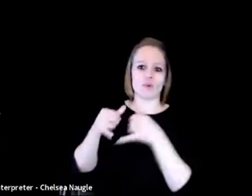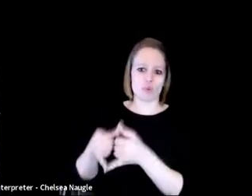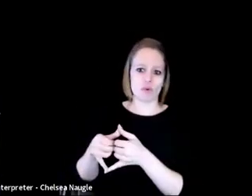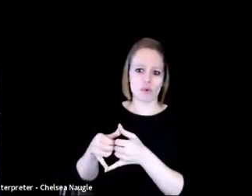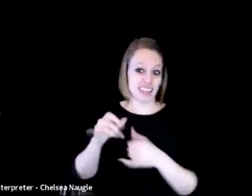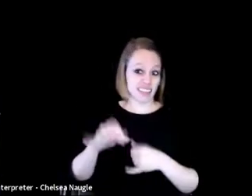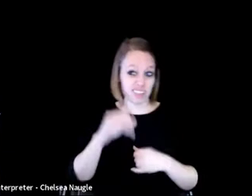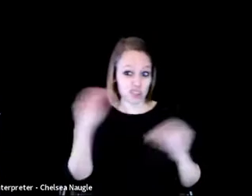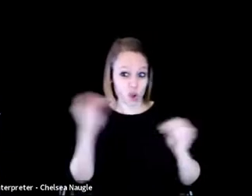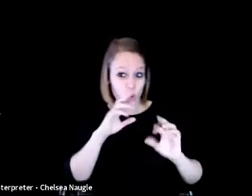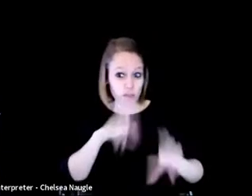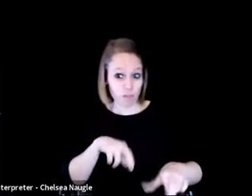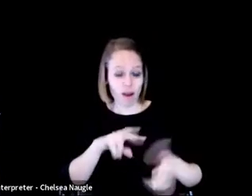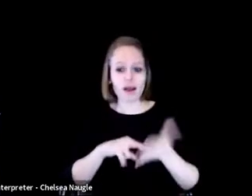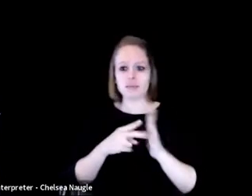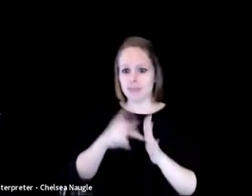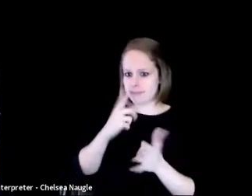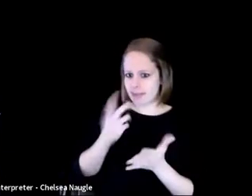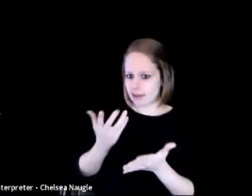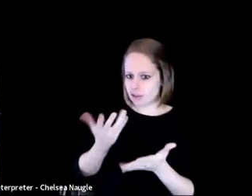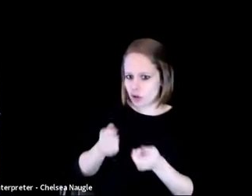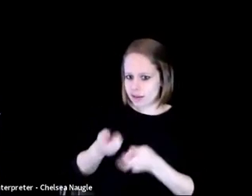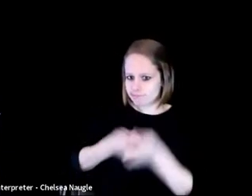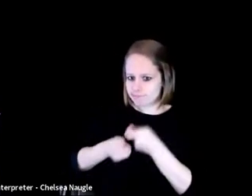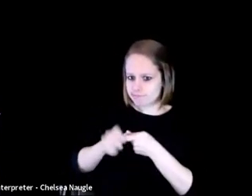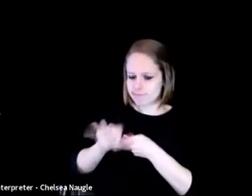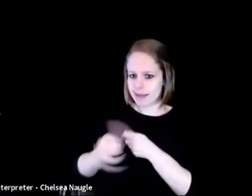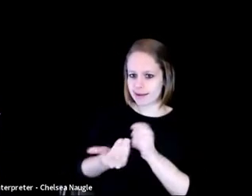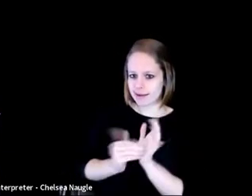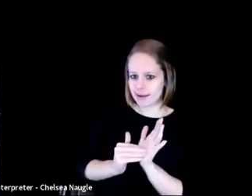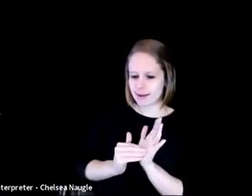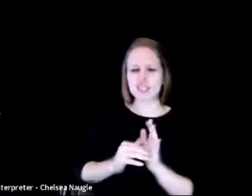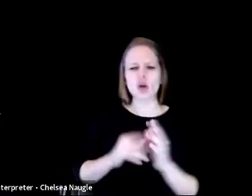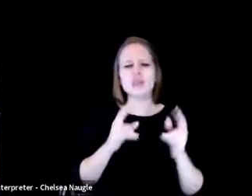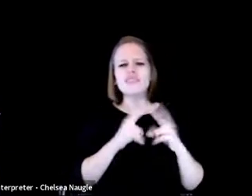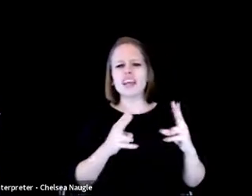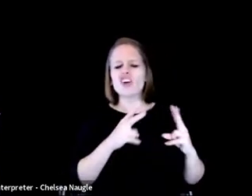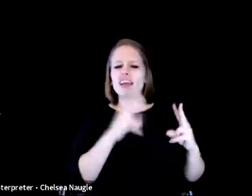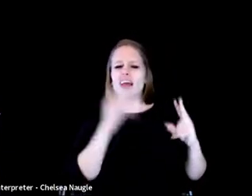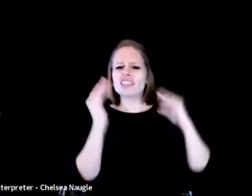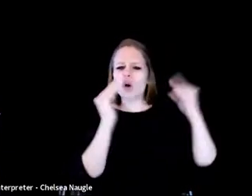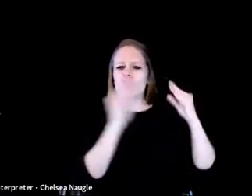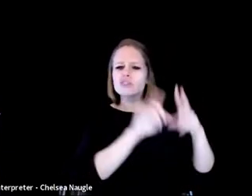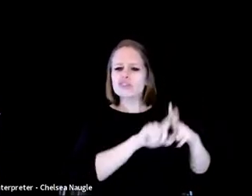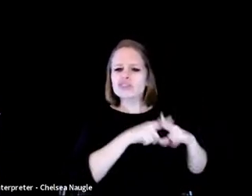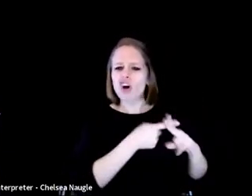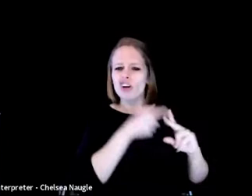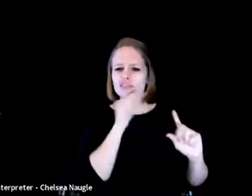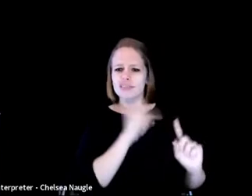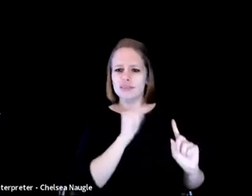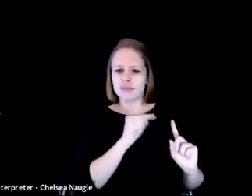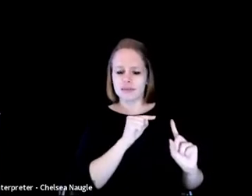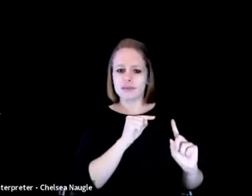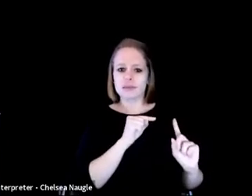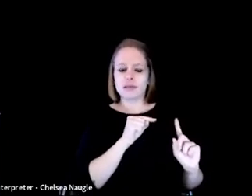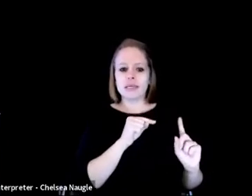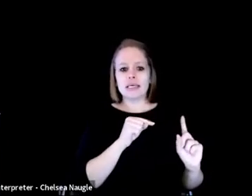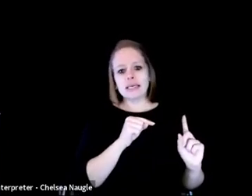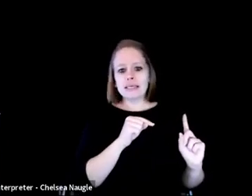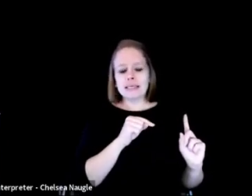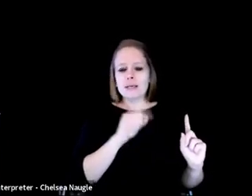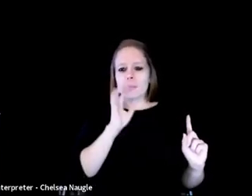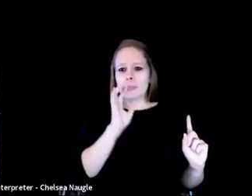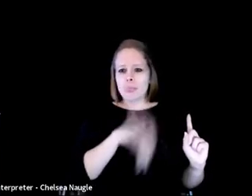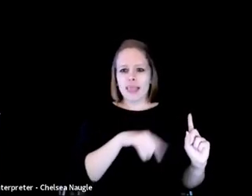And then they might be self-corrected, but they're not going to get the reinforcer. It's very adult directed and initiated, which is not follow